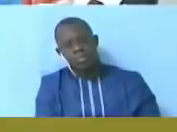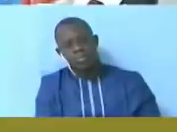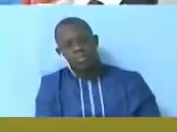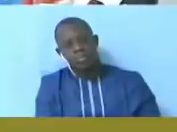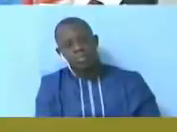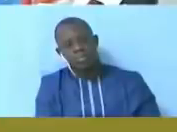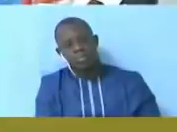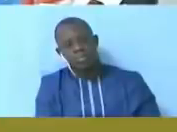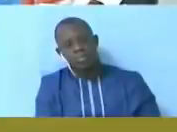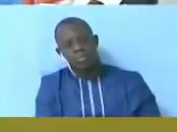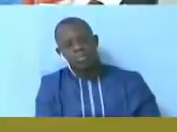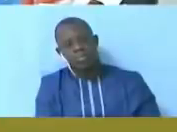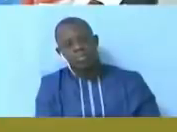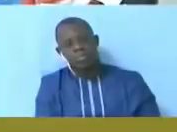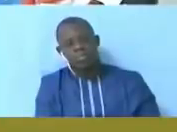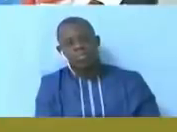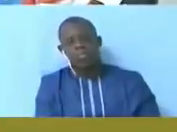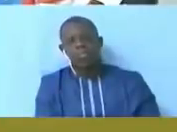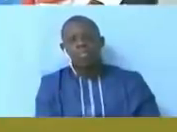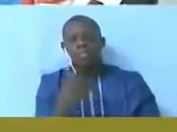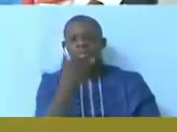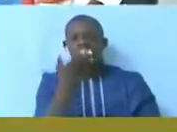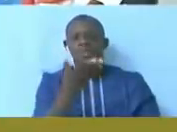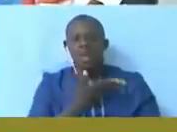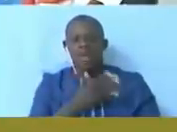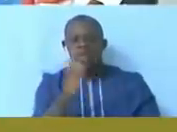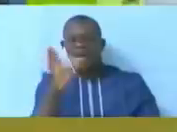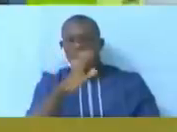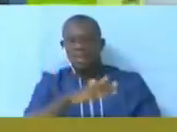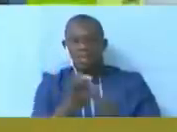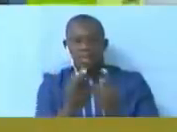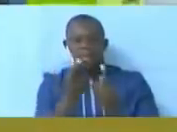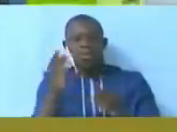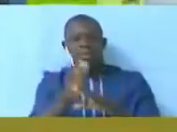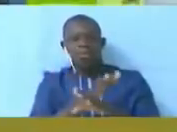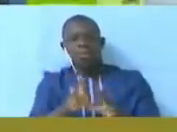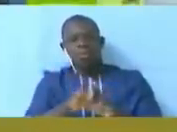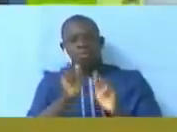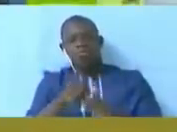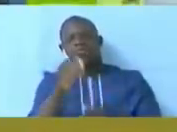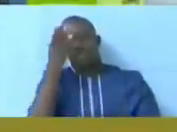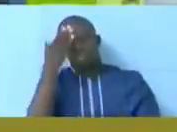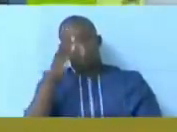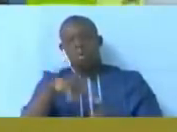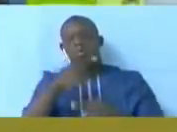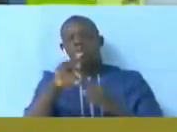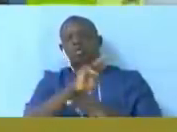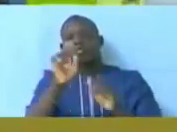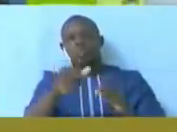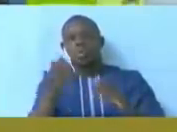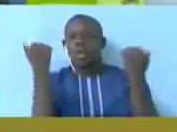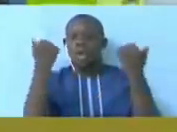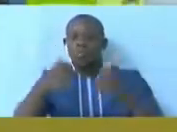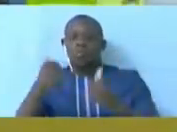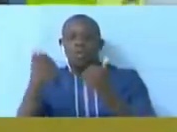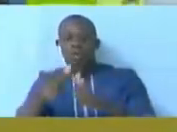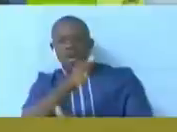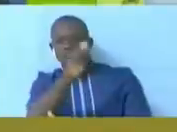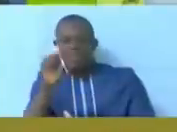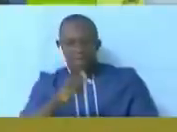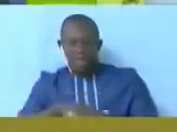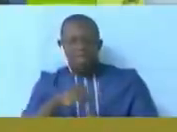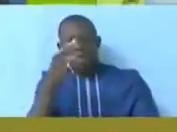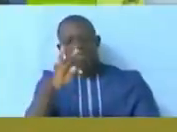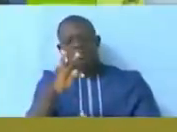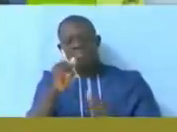trial, especially in terms of the treatment of the accused persons? For femi jele mi alongo isafu ko work kadala na manya na kake sakaduma ni na